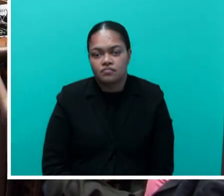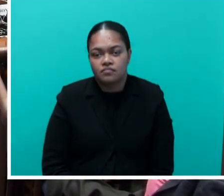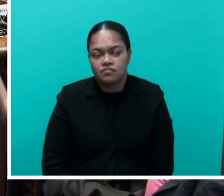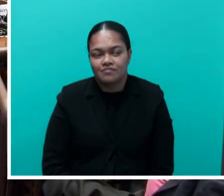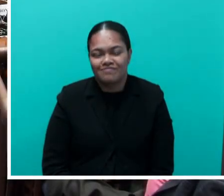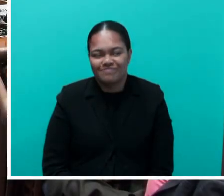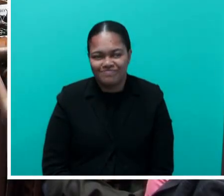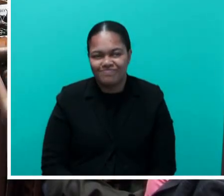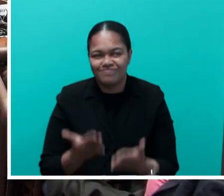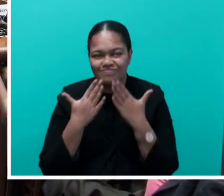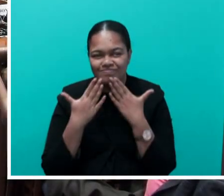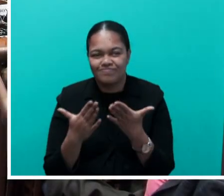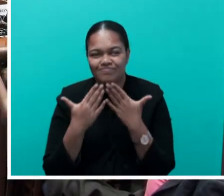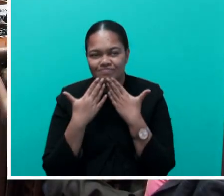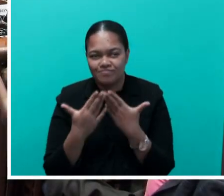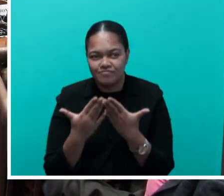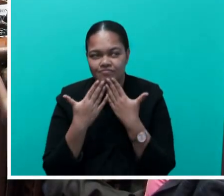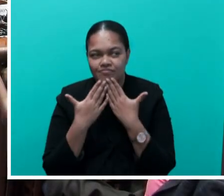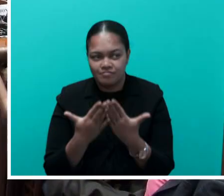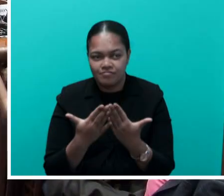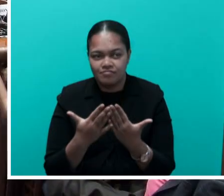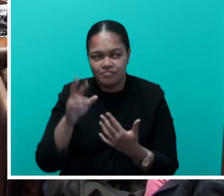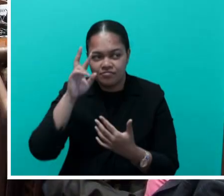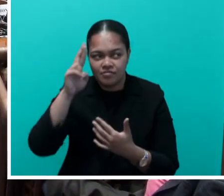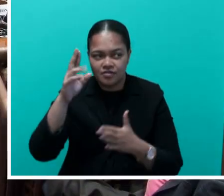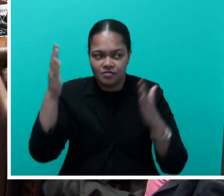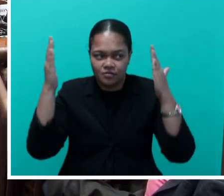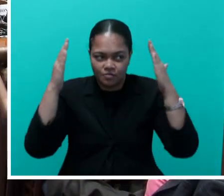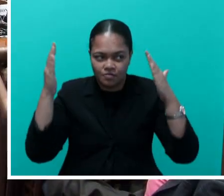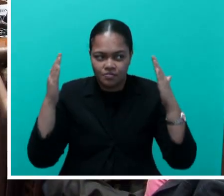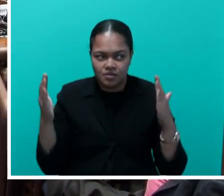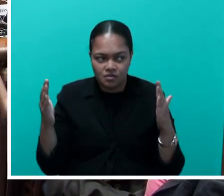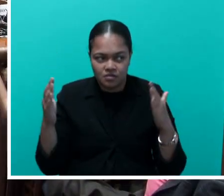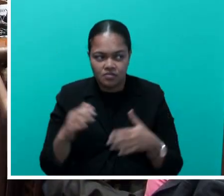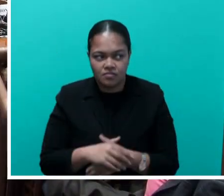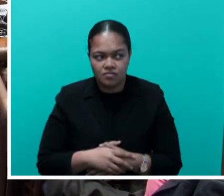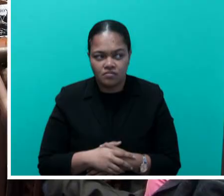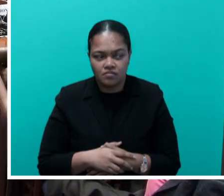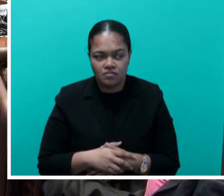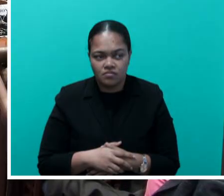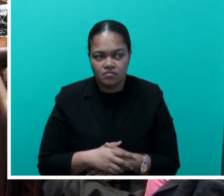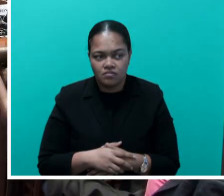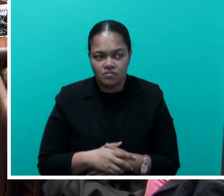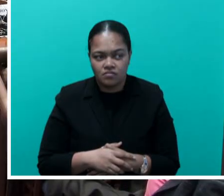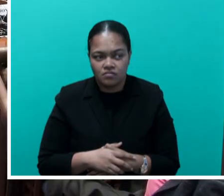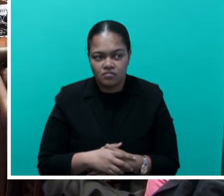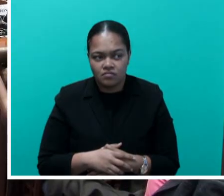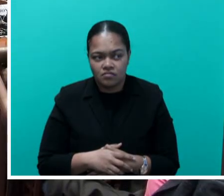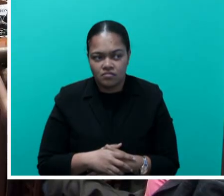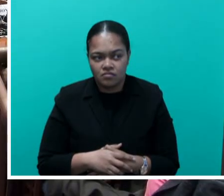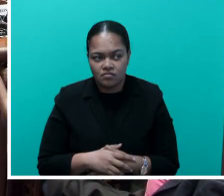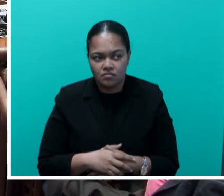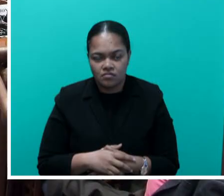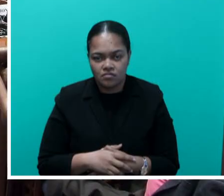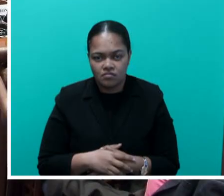Thank you, Mr. Speaker, sir. I thought they were not going to bring me this